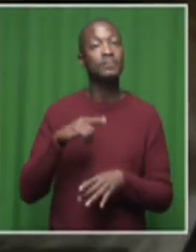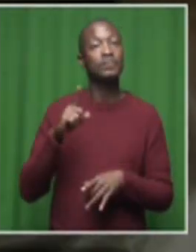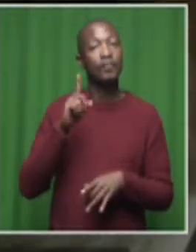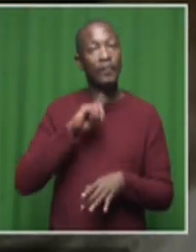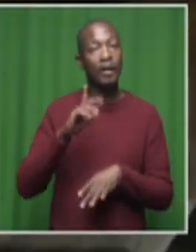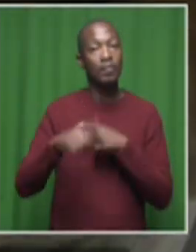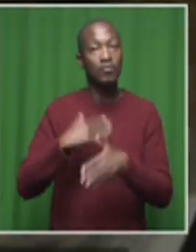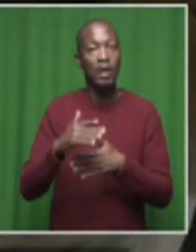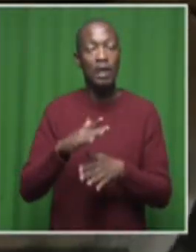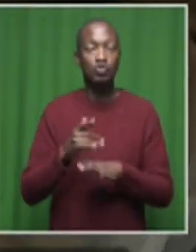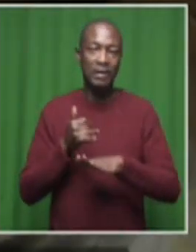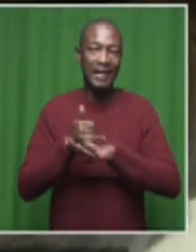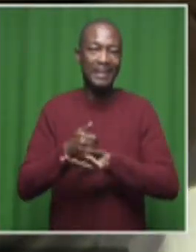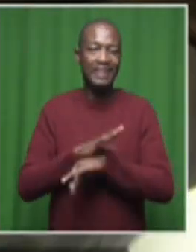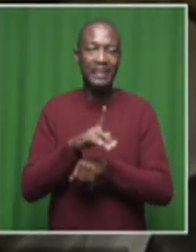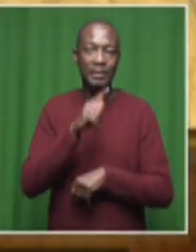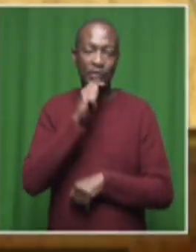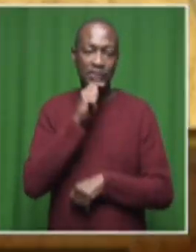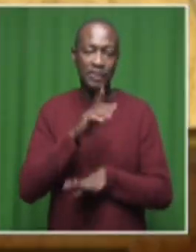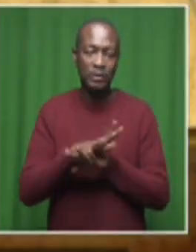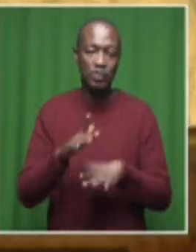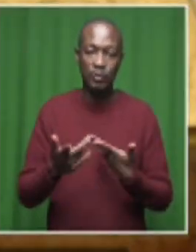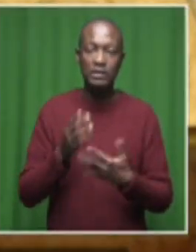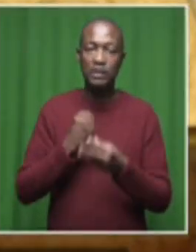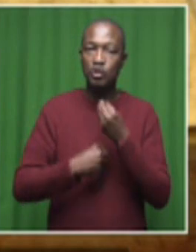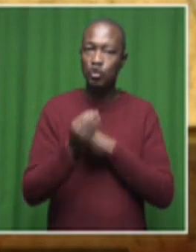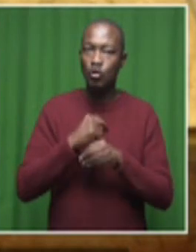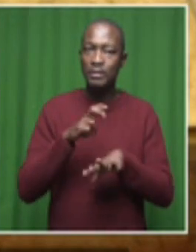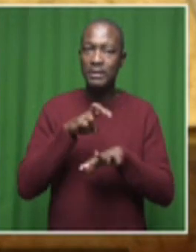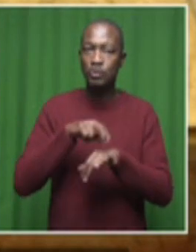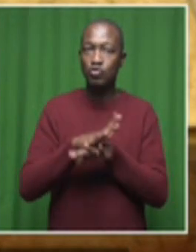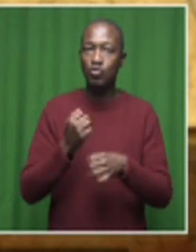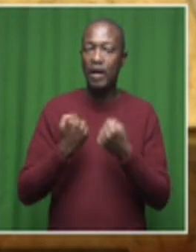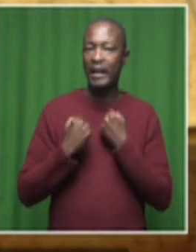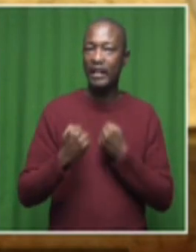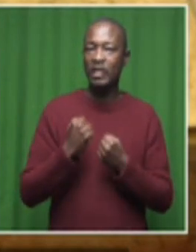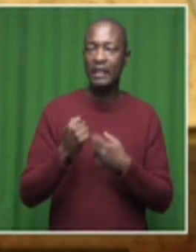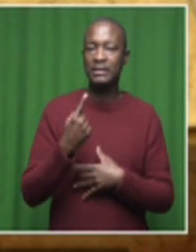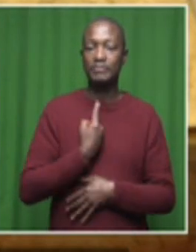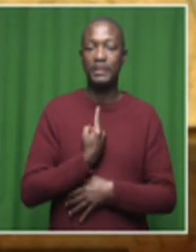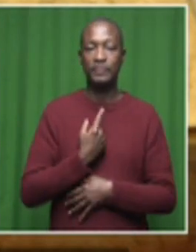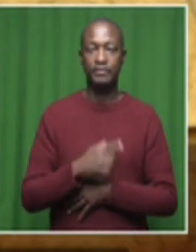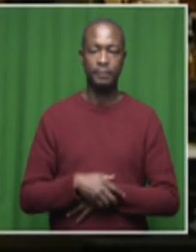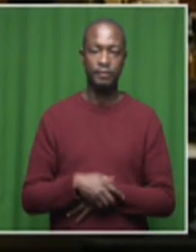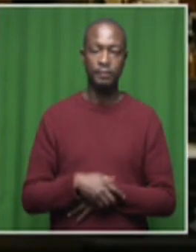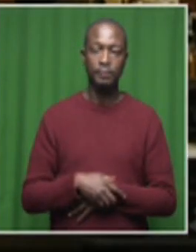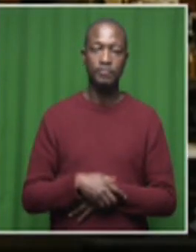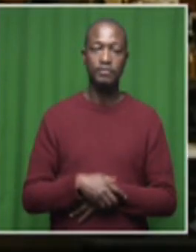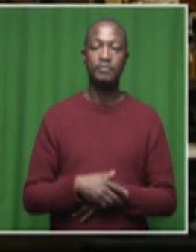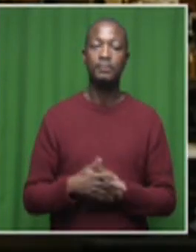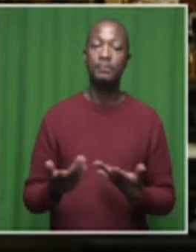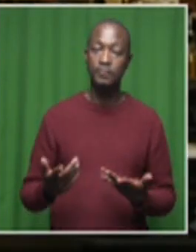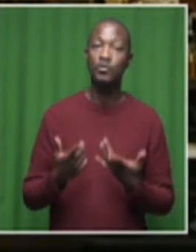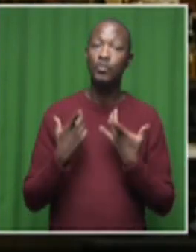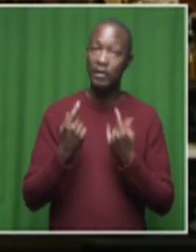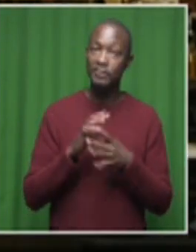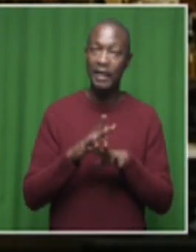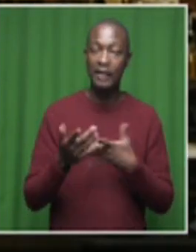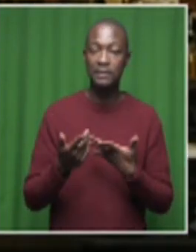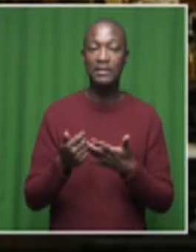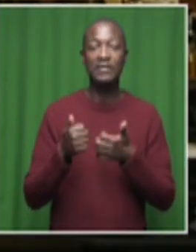to late early mornings, which is driven by consumers' need to energize themselves. Indulgence is good if done in